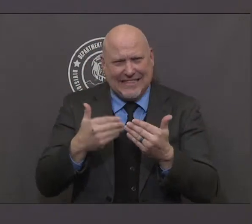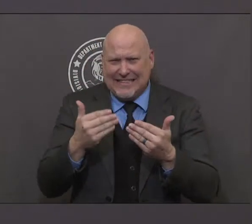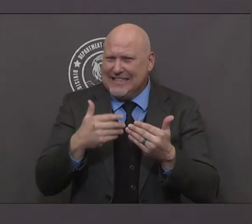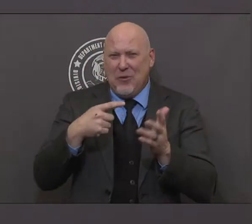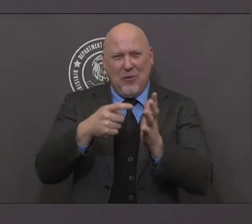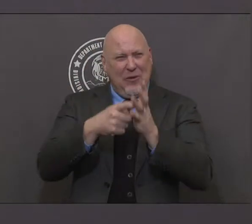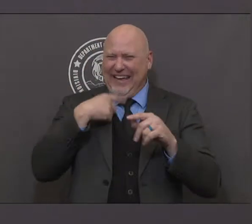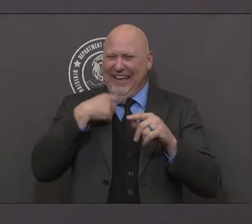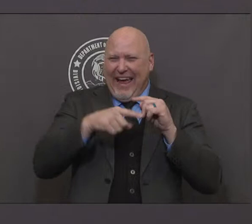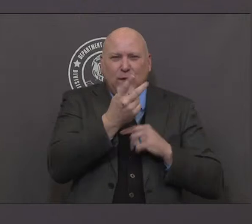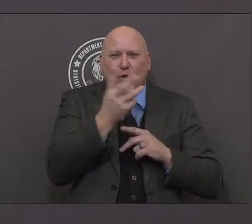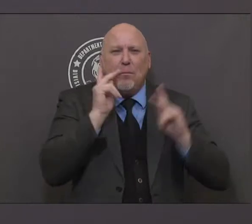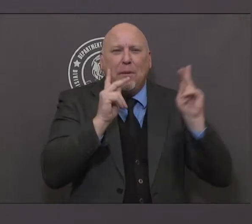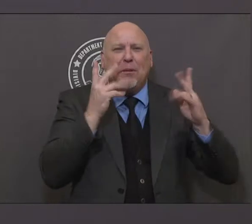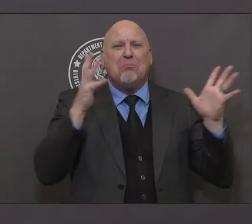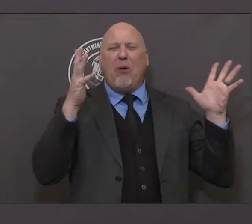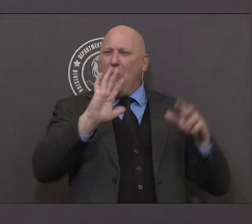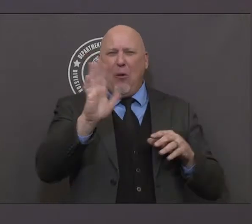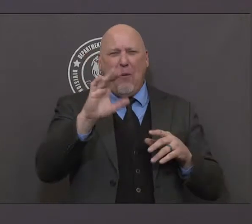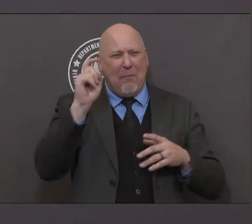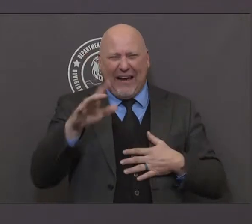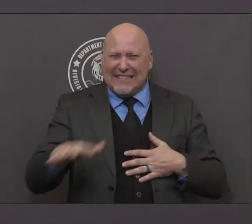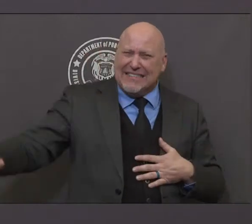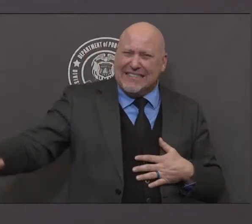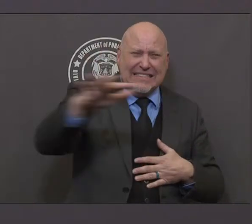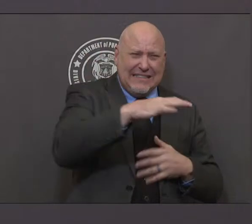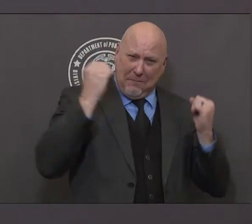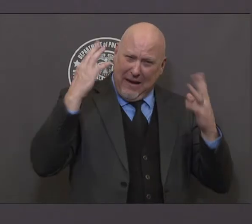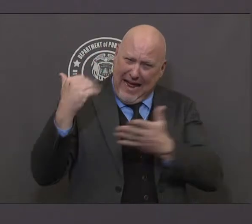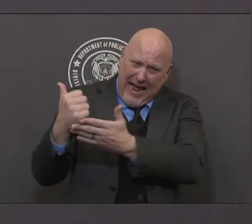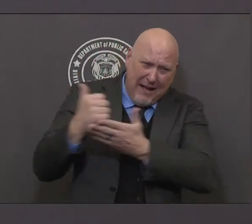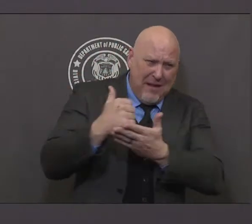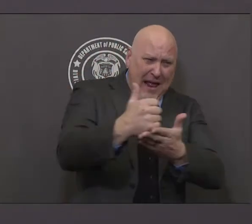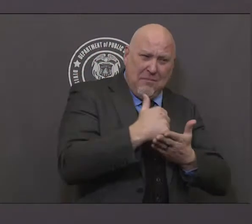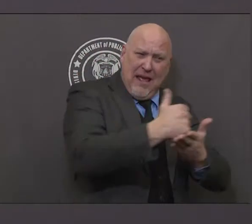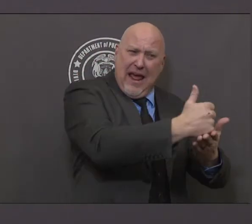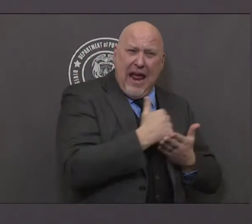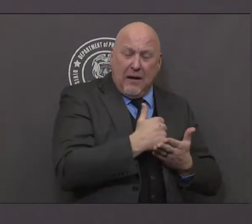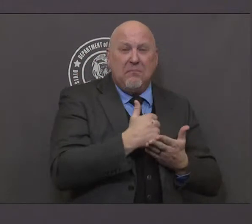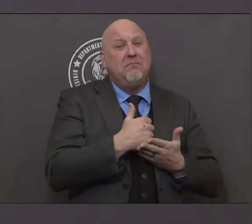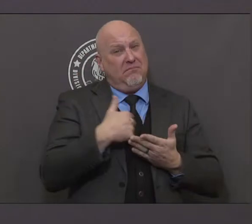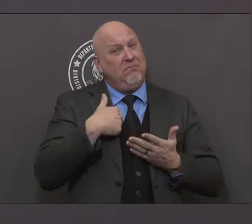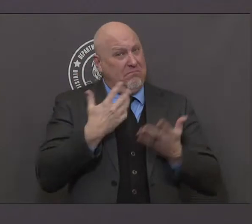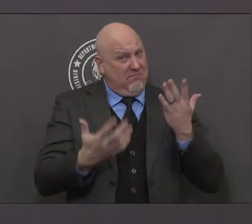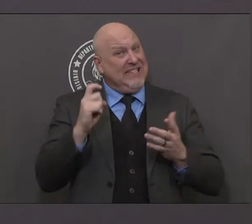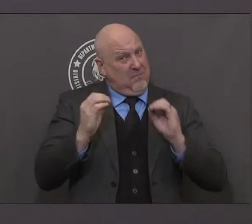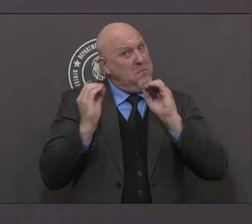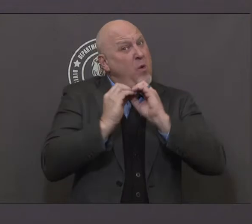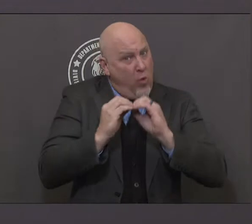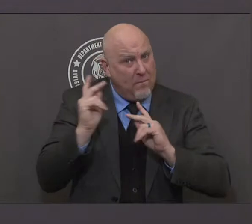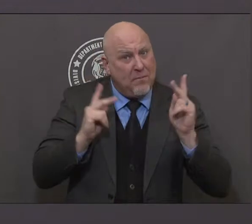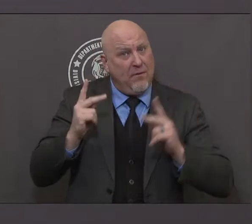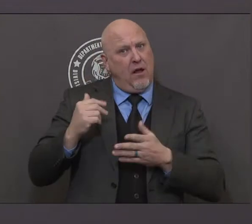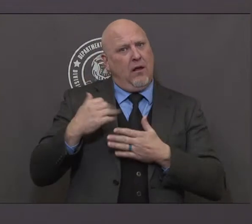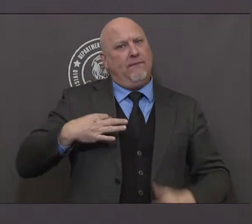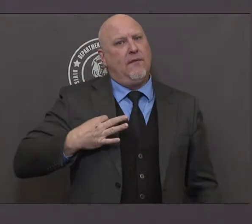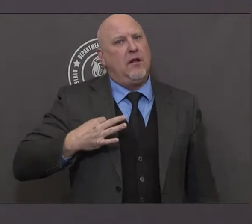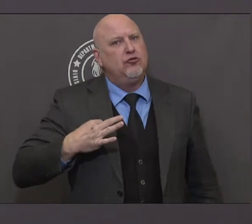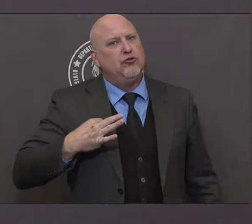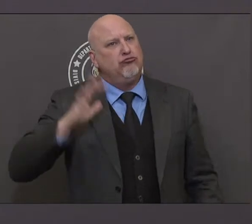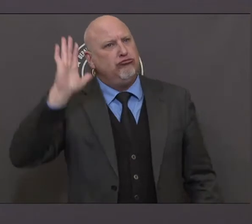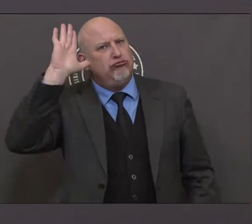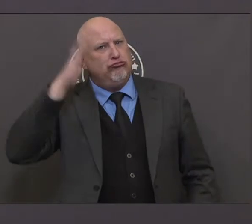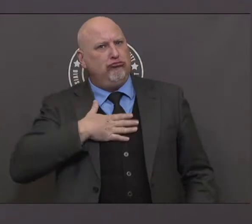be needing volunteers. However, in the coming days, we'll have information for anybody who wants to volunteer to be able to sign